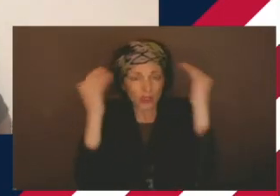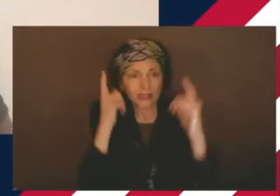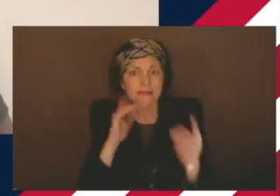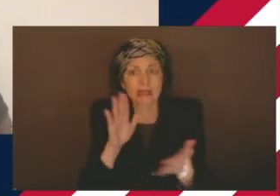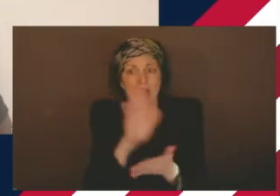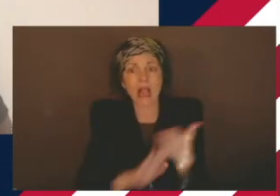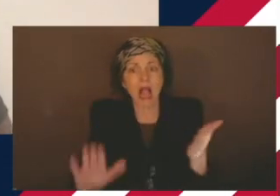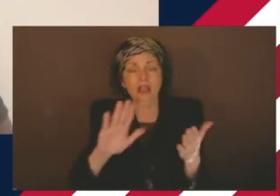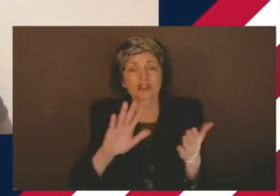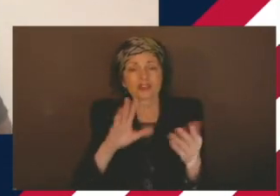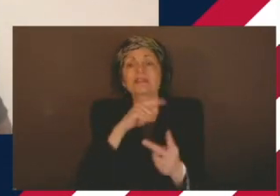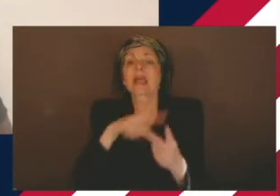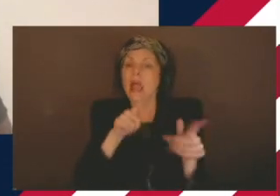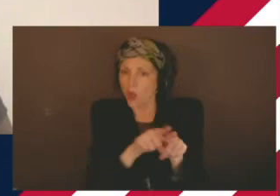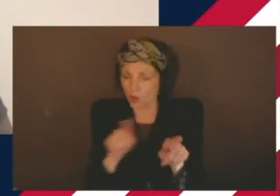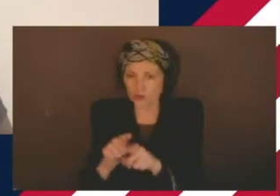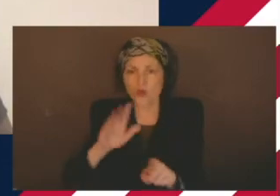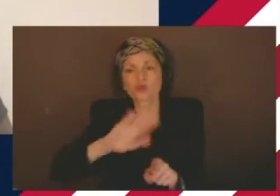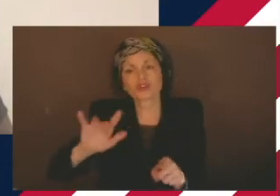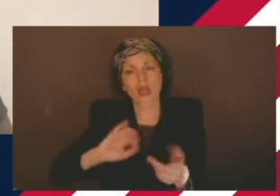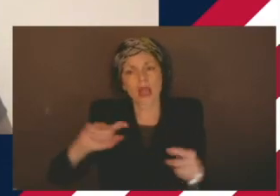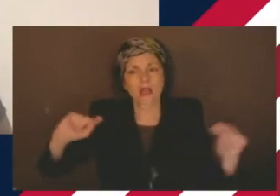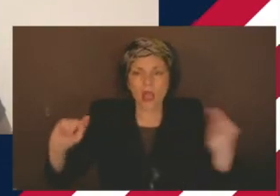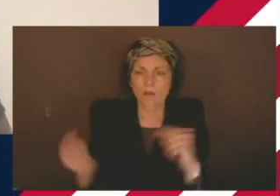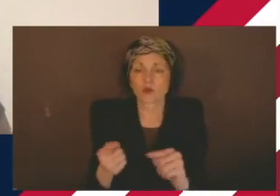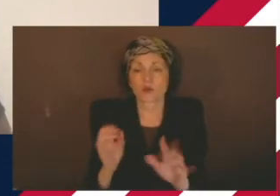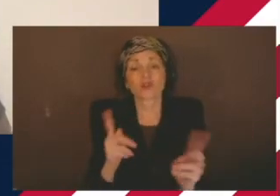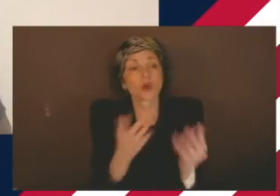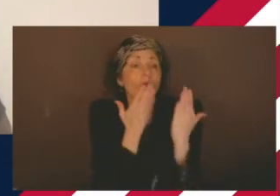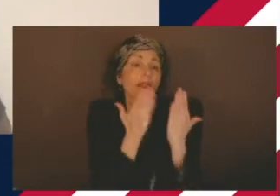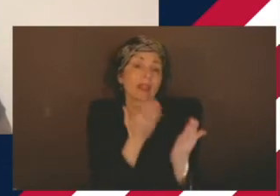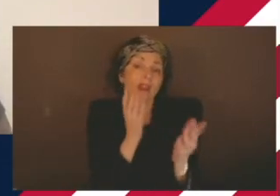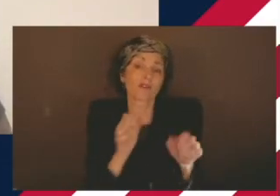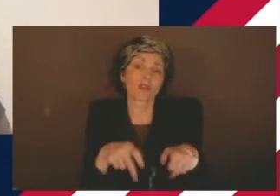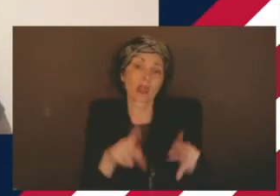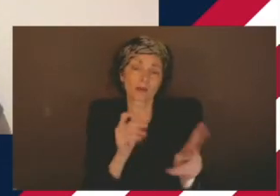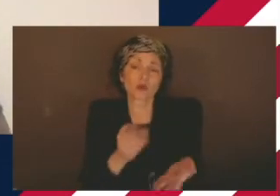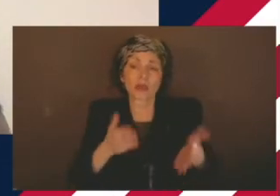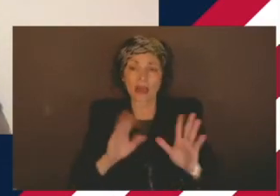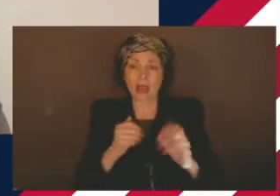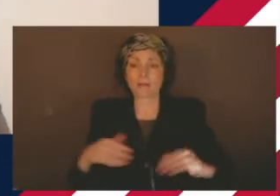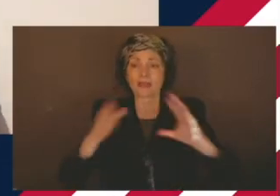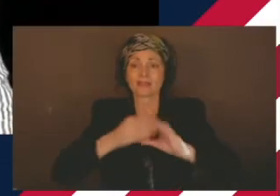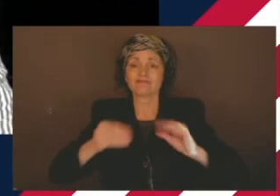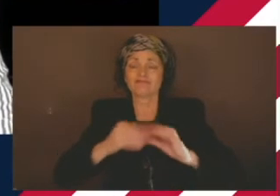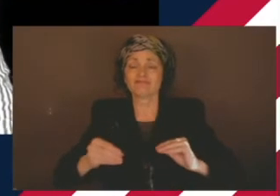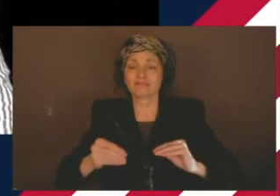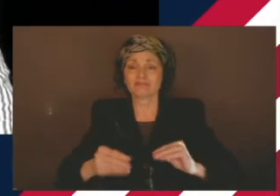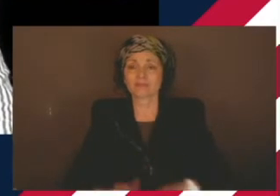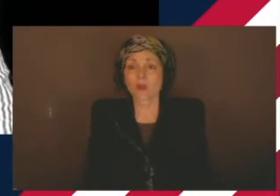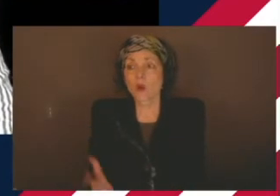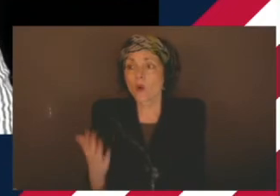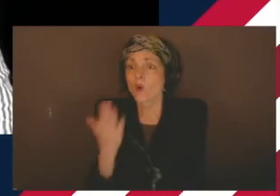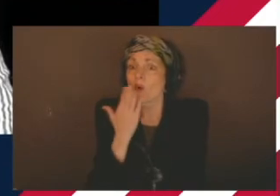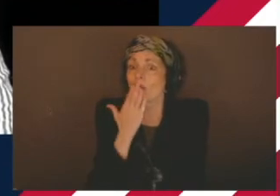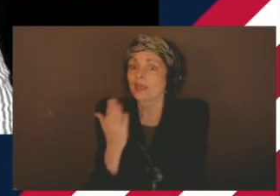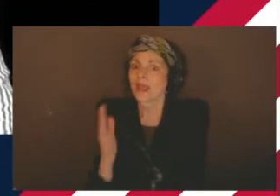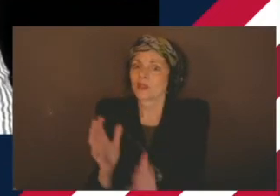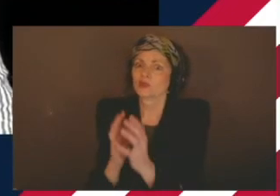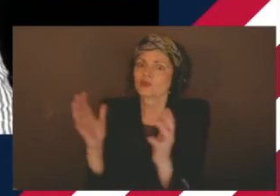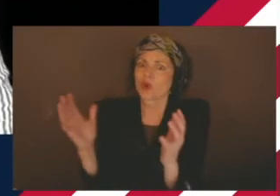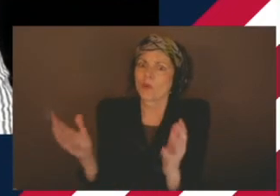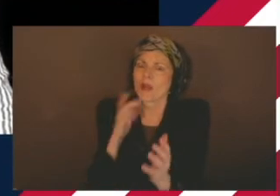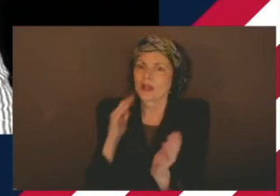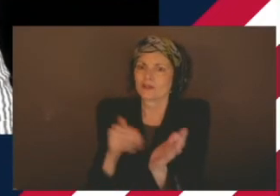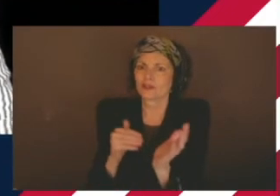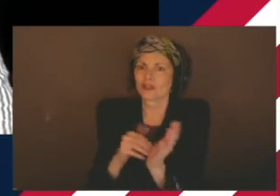I absolutely thank you for this opportunity to share my story. Thank you so much, Dr. Rose. We do have 2 questions for you.